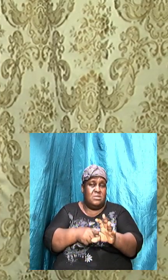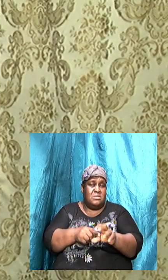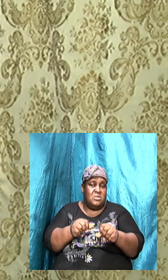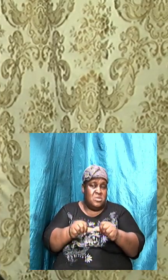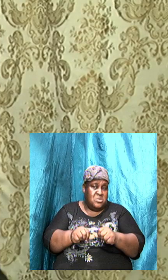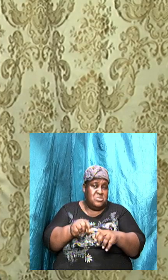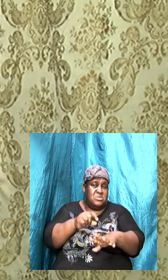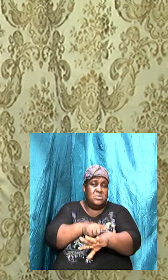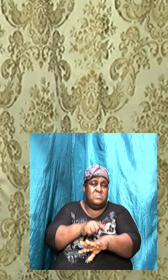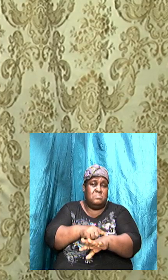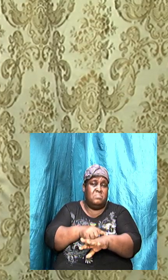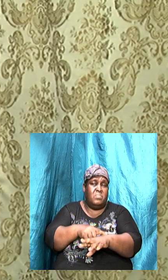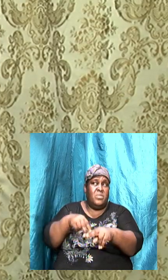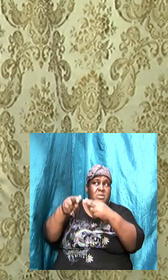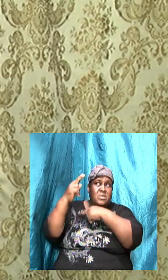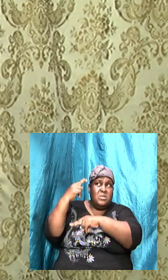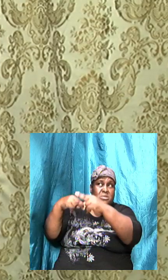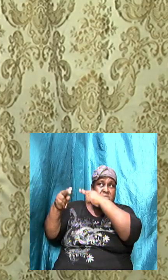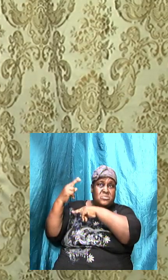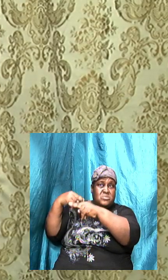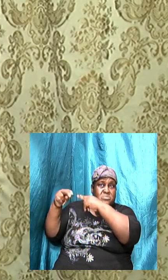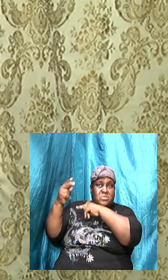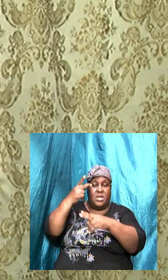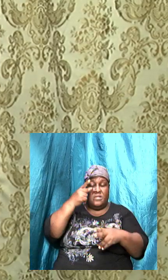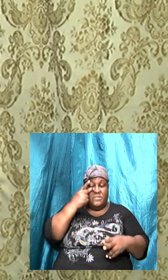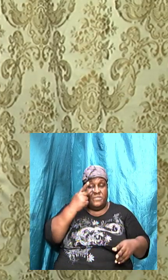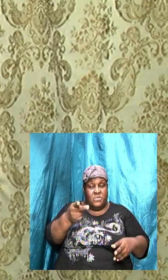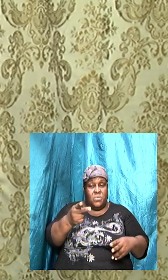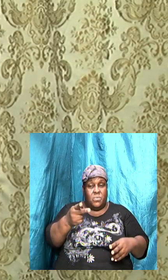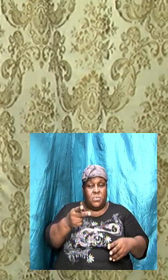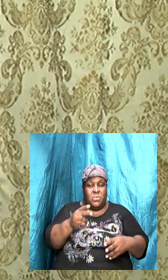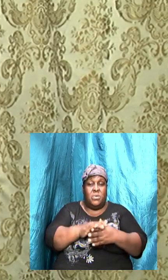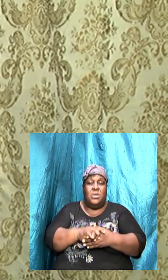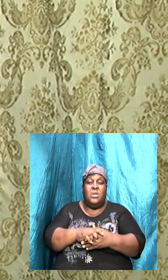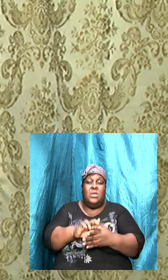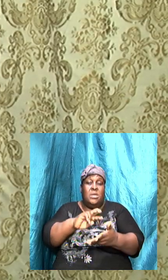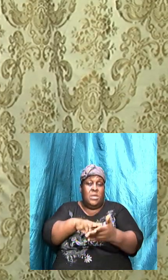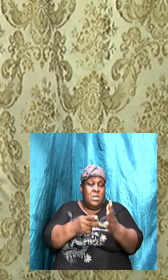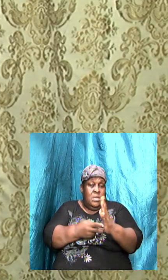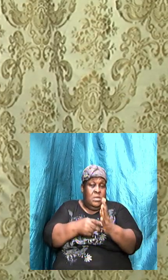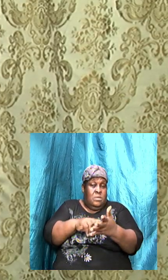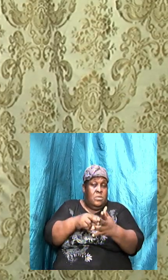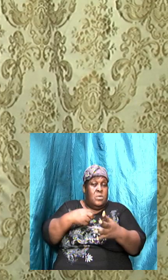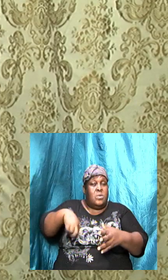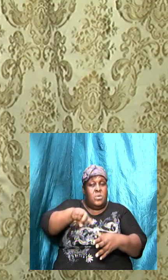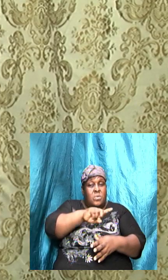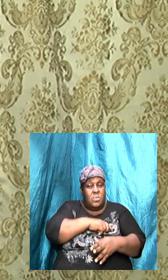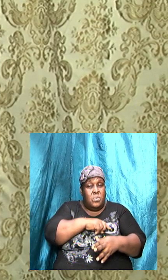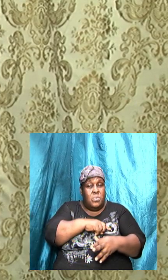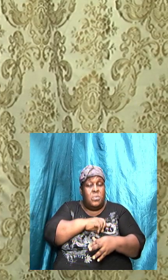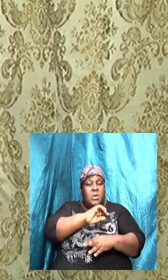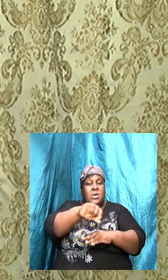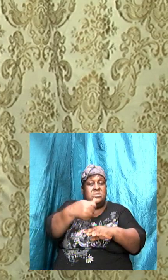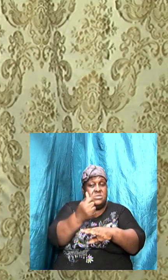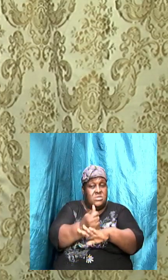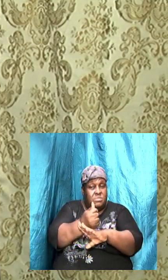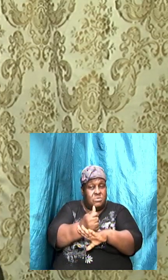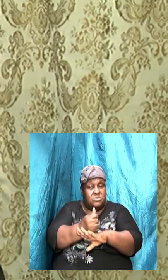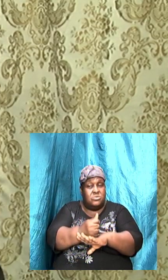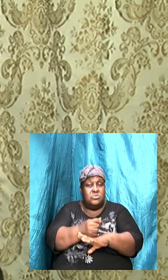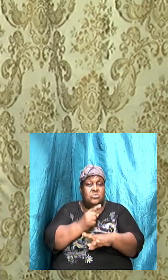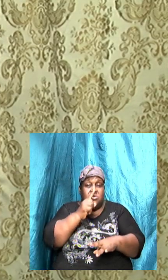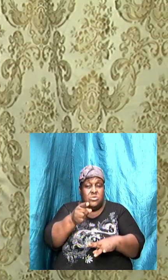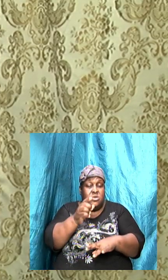at the historical view, and by historical we mean that we are establishing the fact that